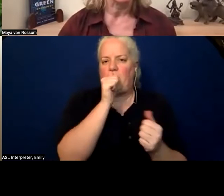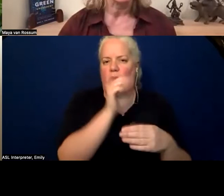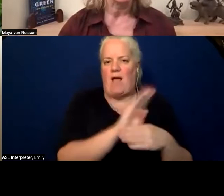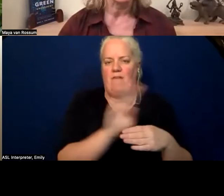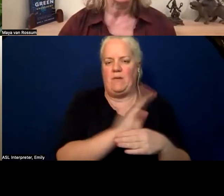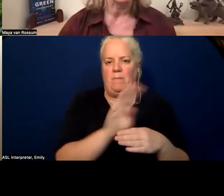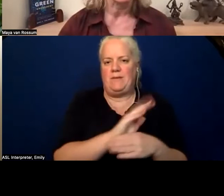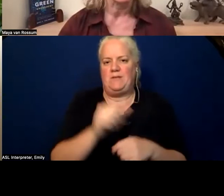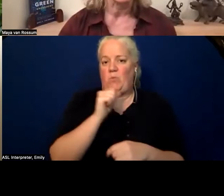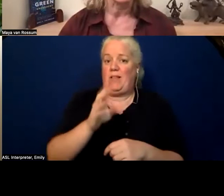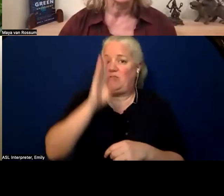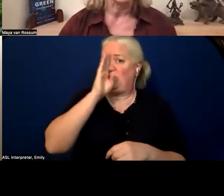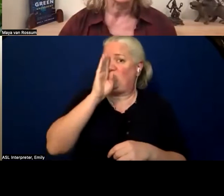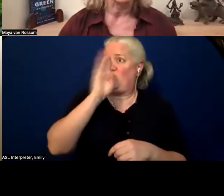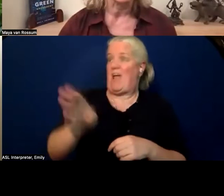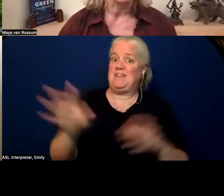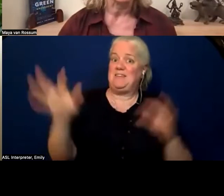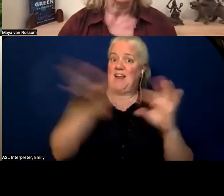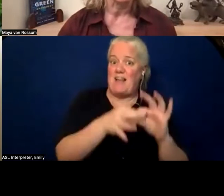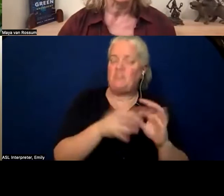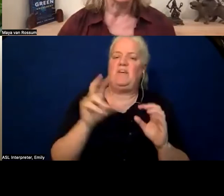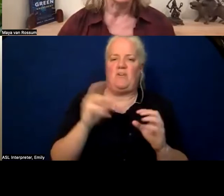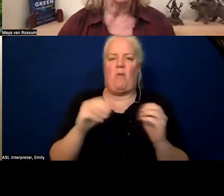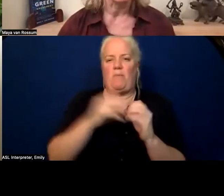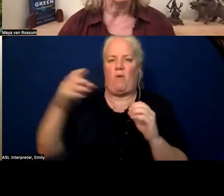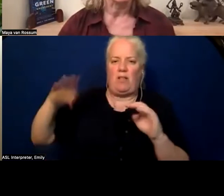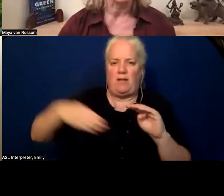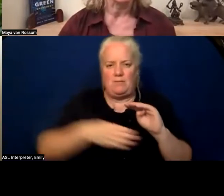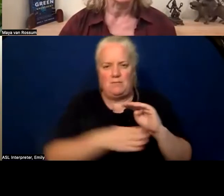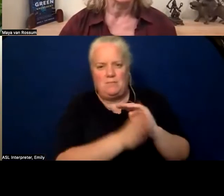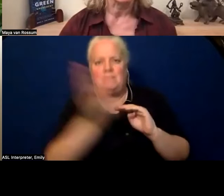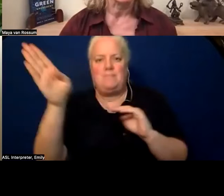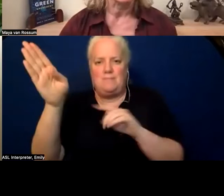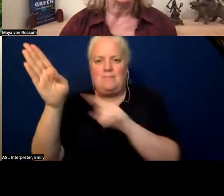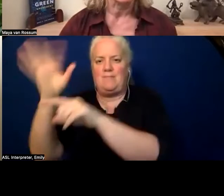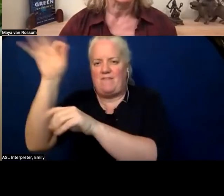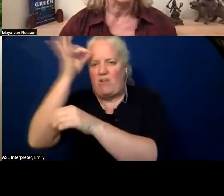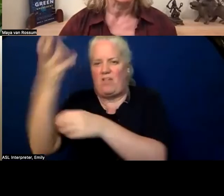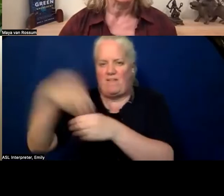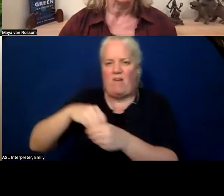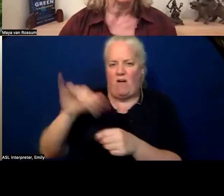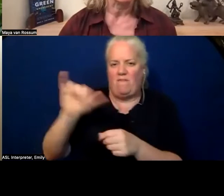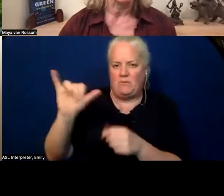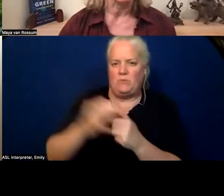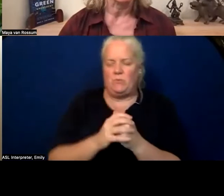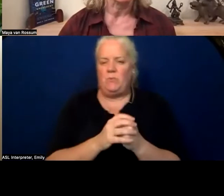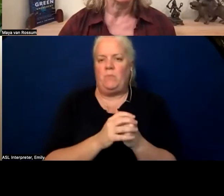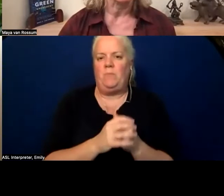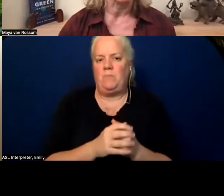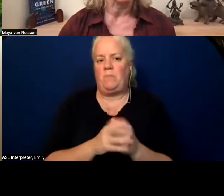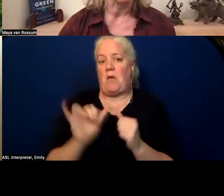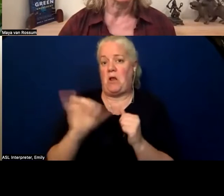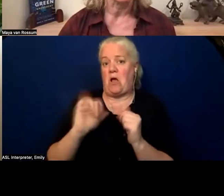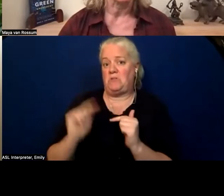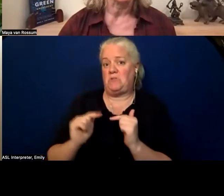indirect route to shaping federal law as it's implemented in New York State. But I will also kick this question over